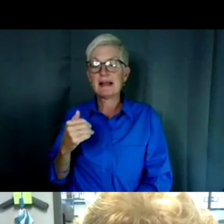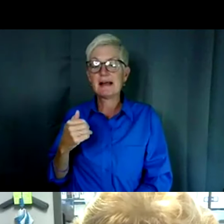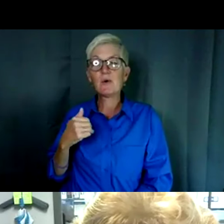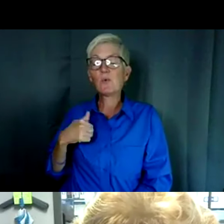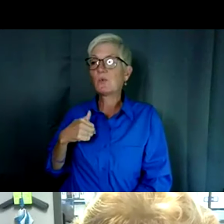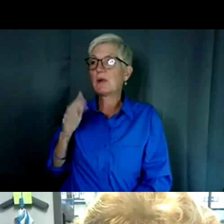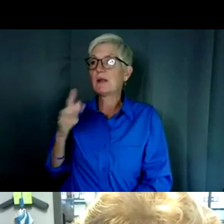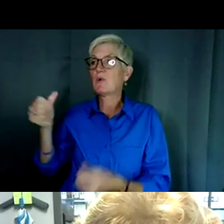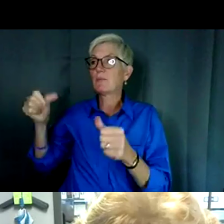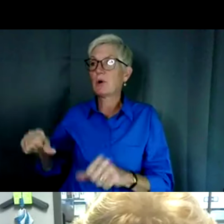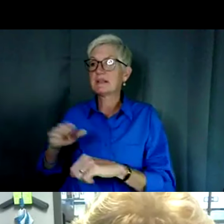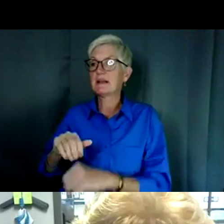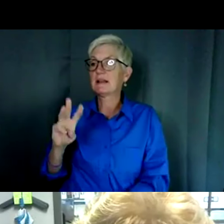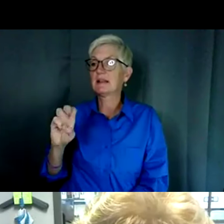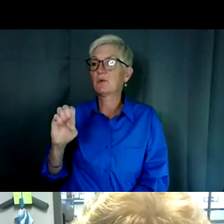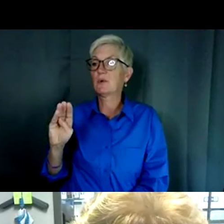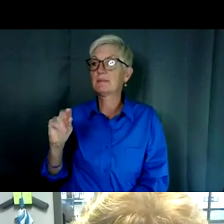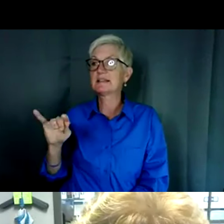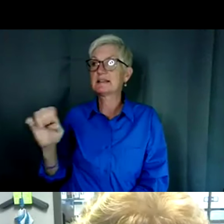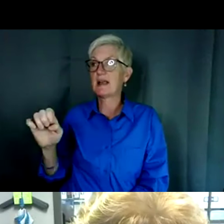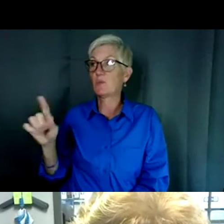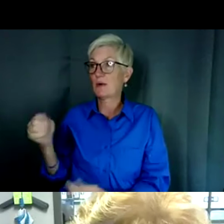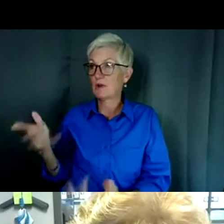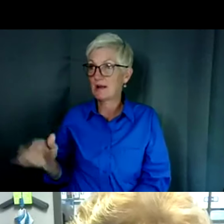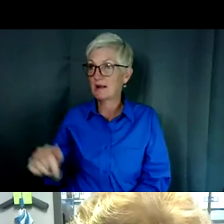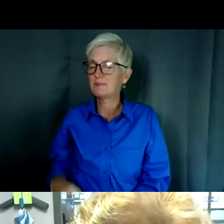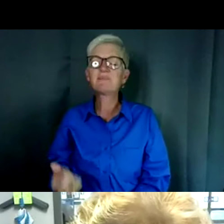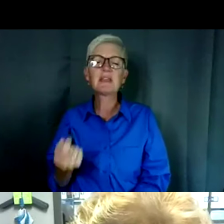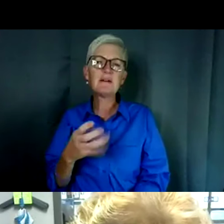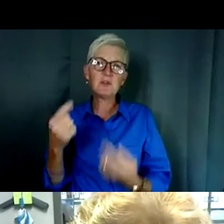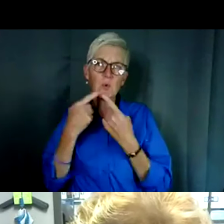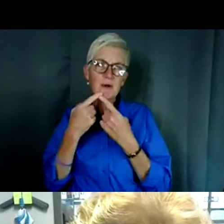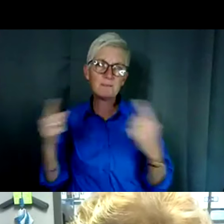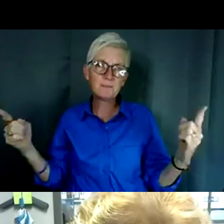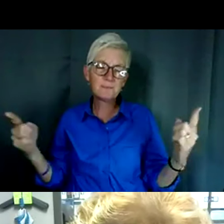our website after. A few housekeeping things.